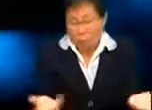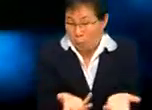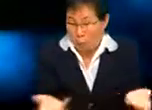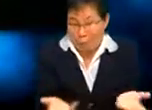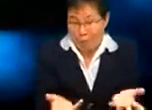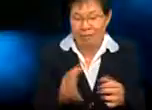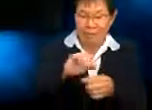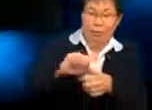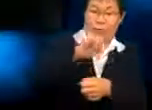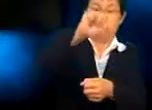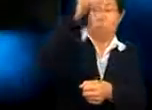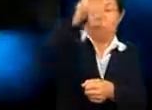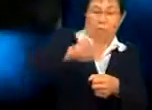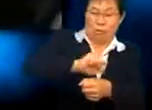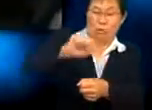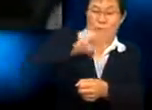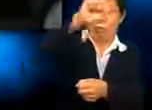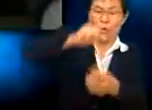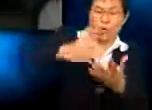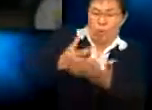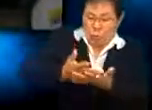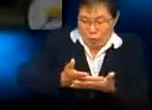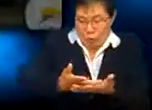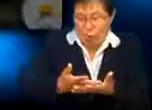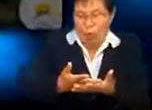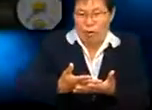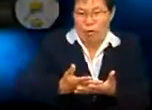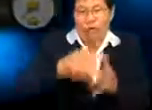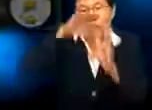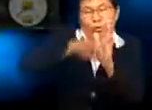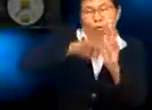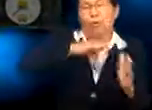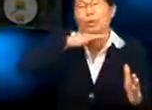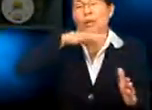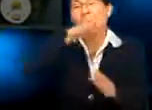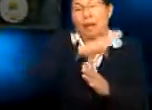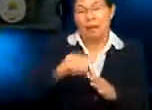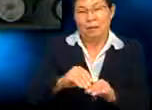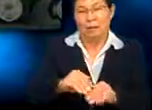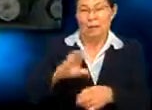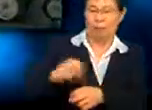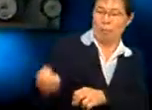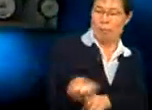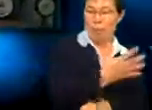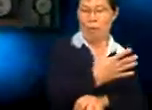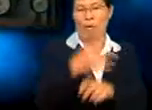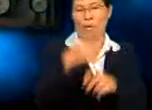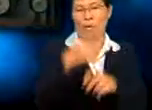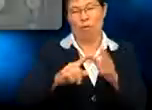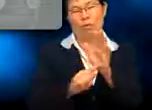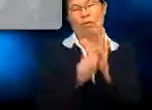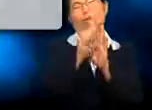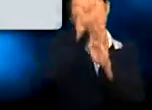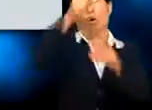Well, the smoke is first filtered to reduce pollutants and is then expelled through very